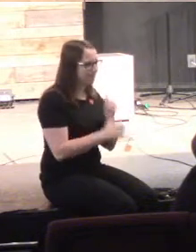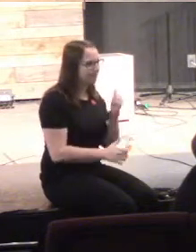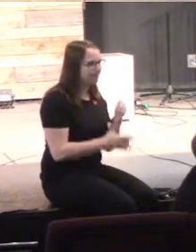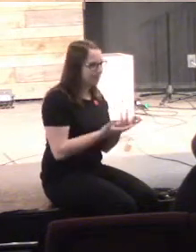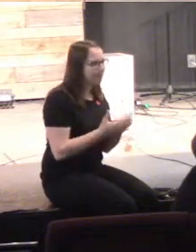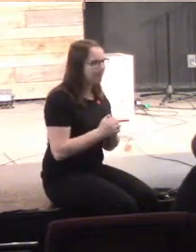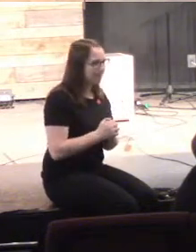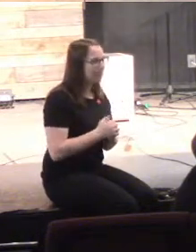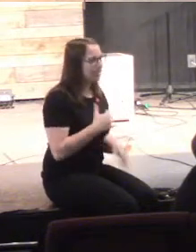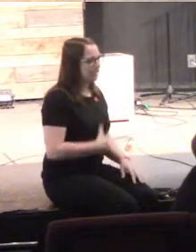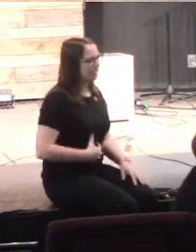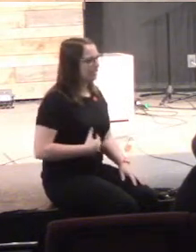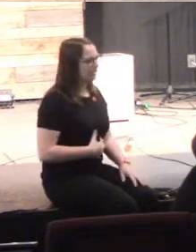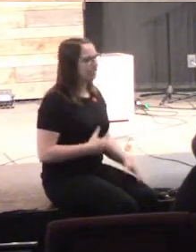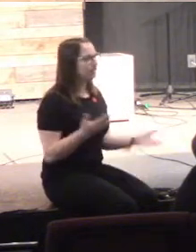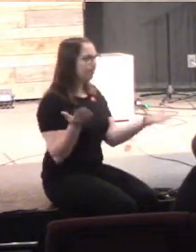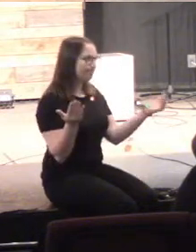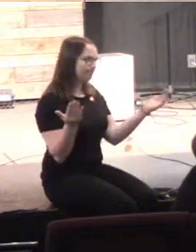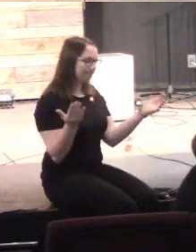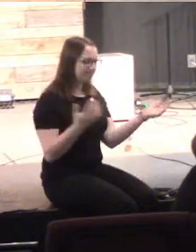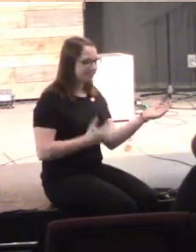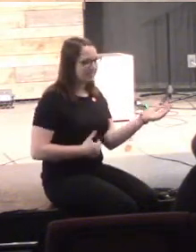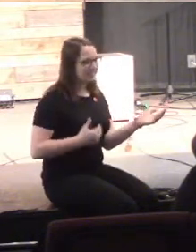Bring that disgust on out. Bring it out.